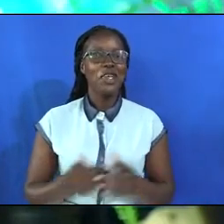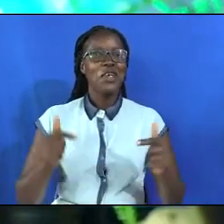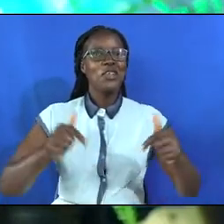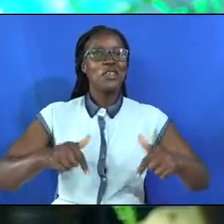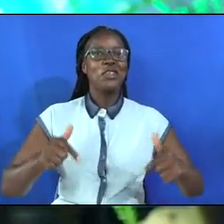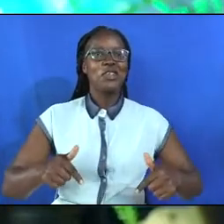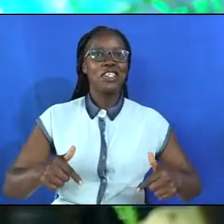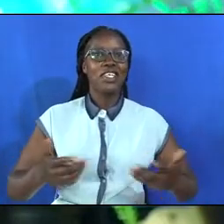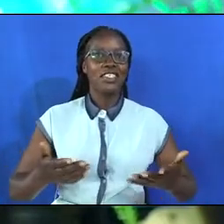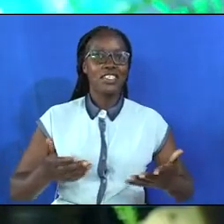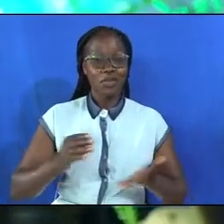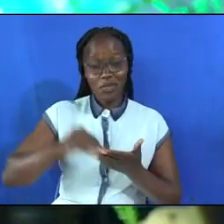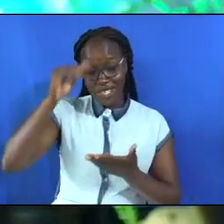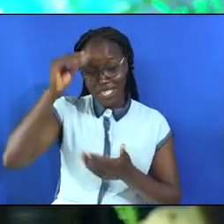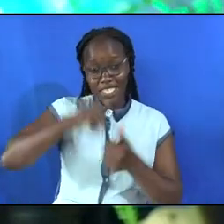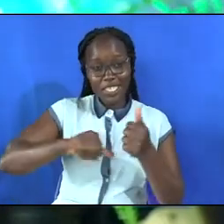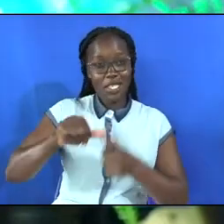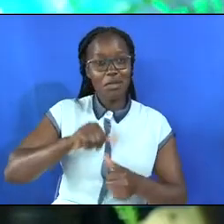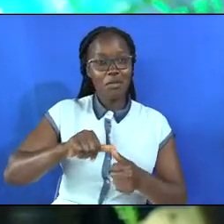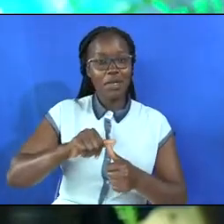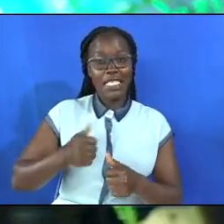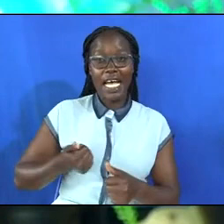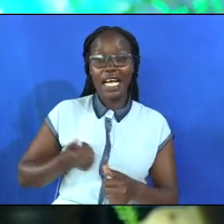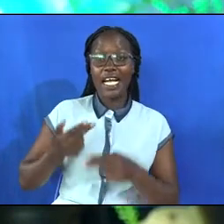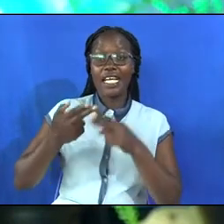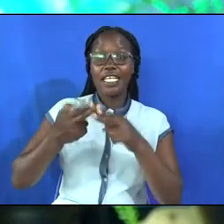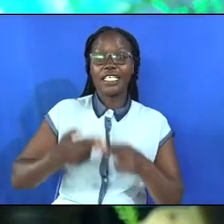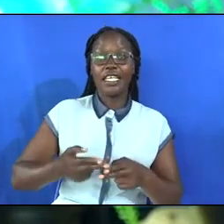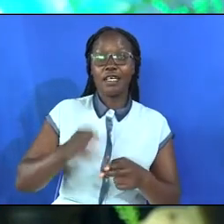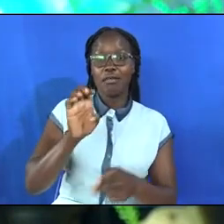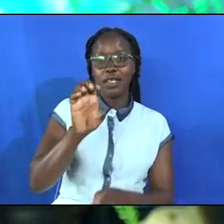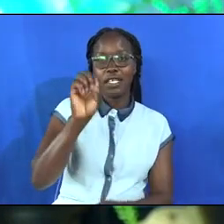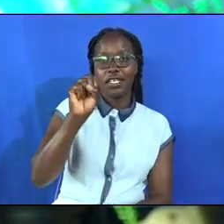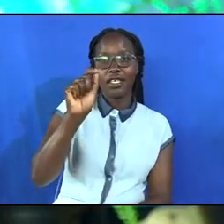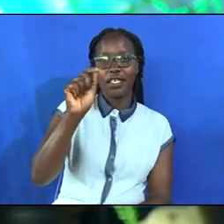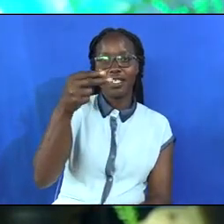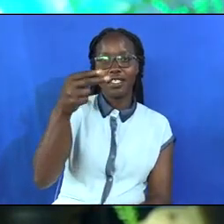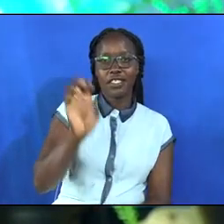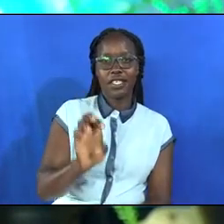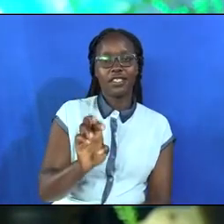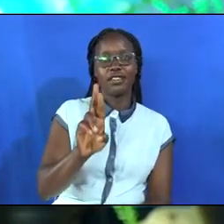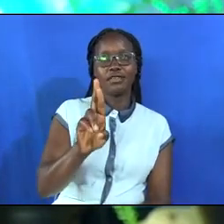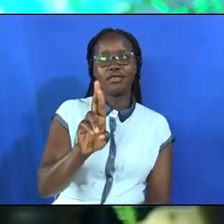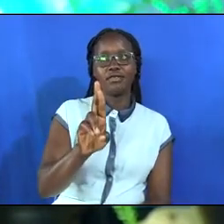Today we're going to learn about a girl named Esther.